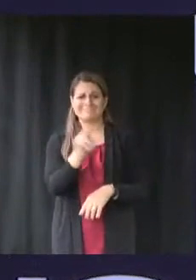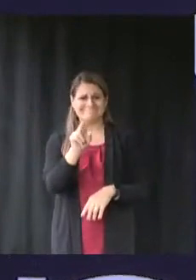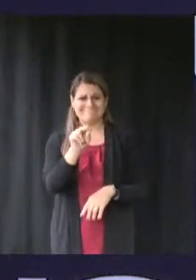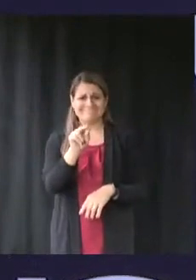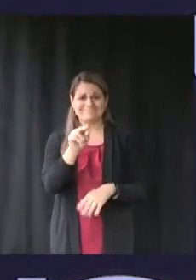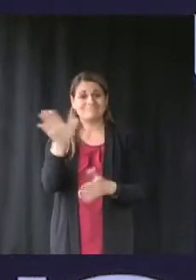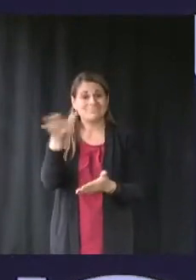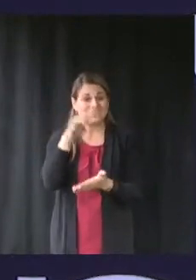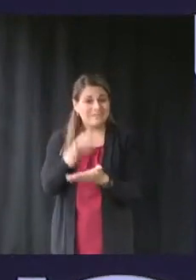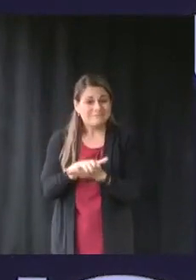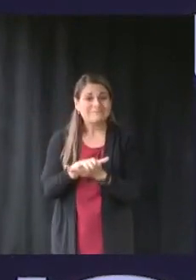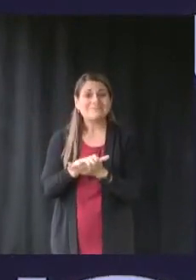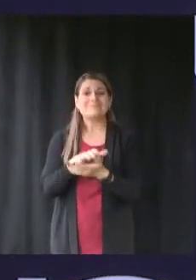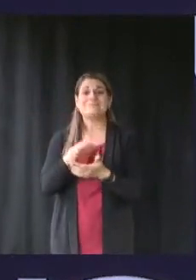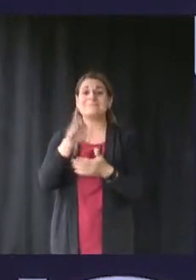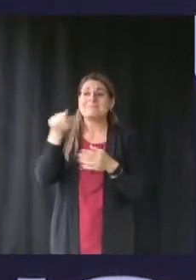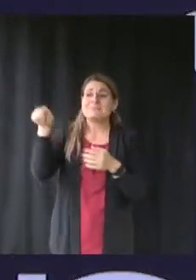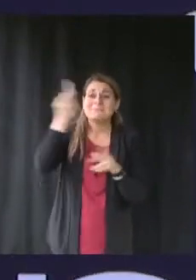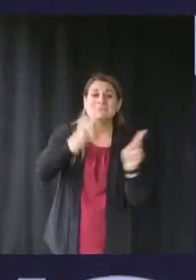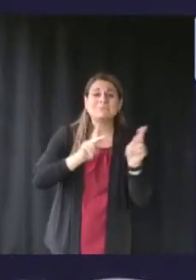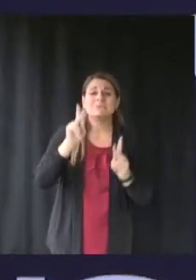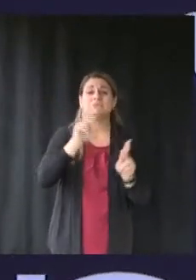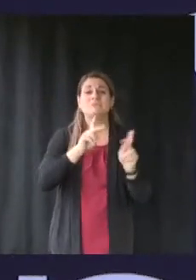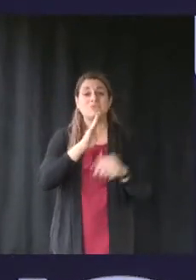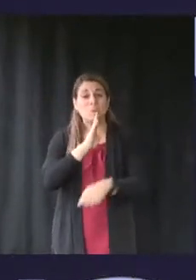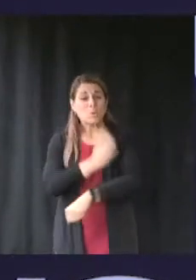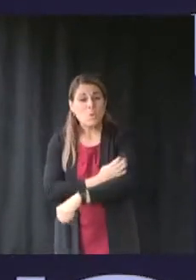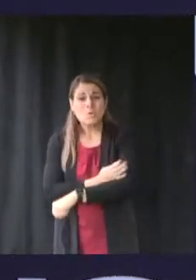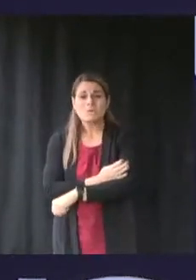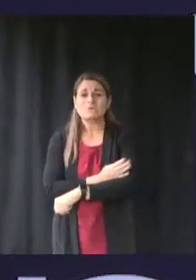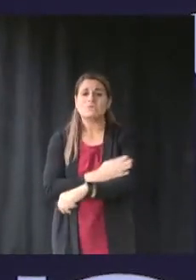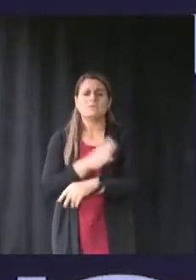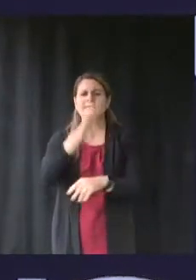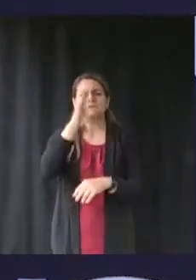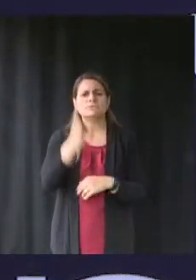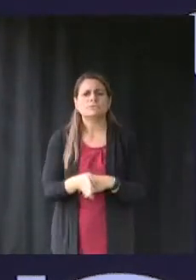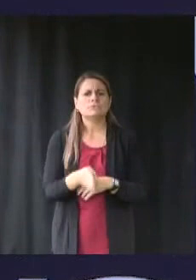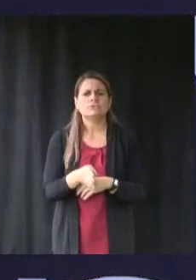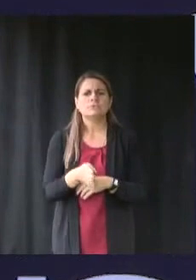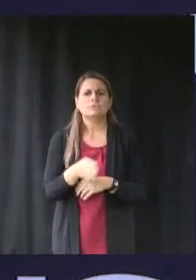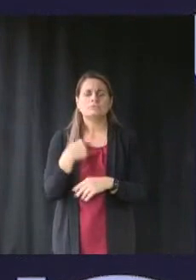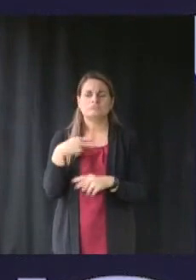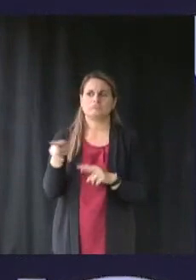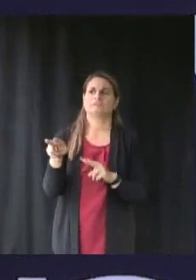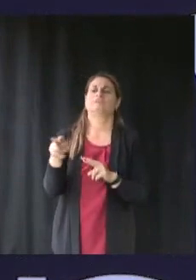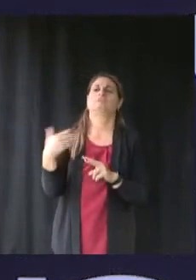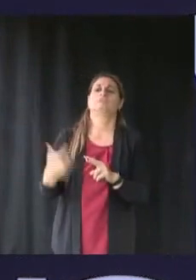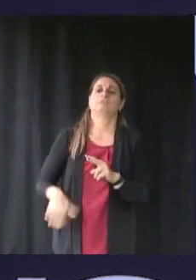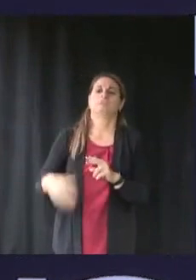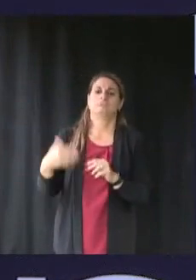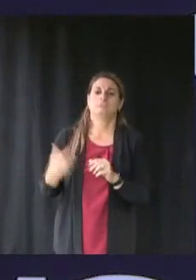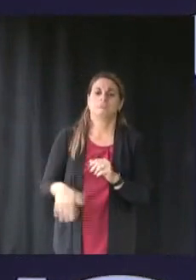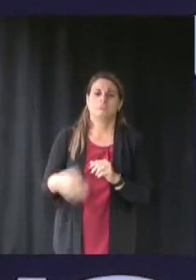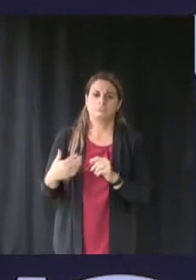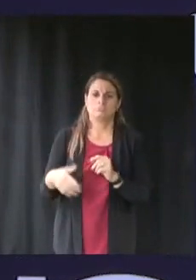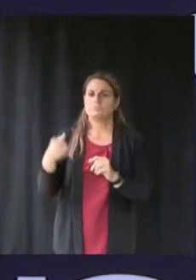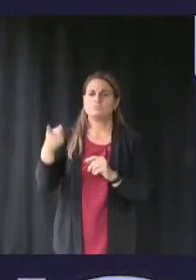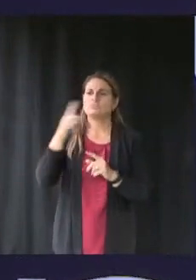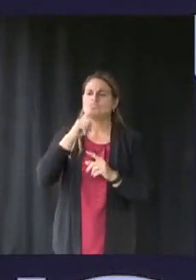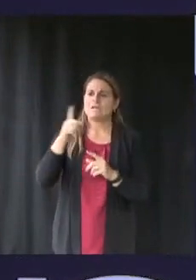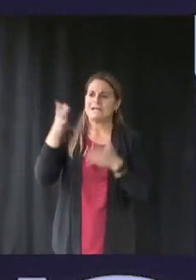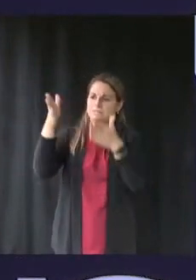two brilliant, beautiful daughters. I remember the passion and eloquence that you brought to the floor,